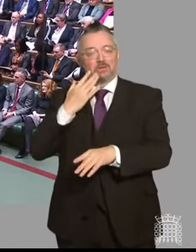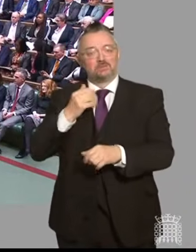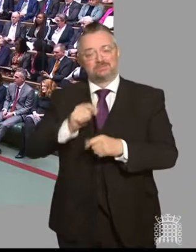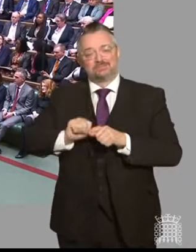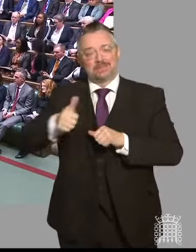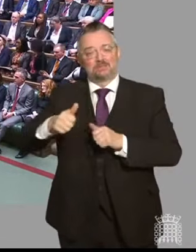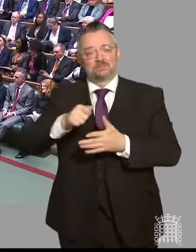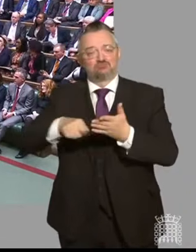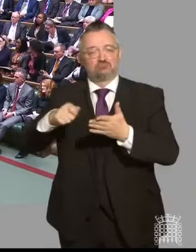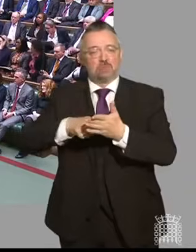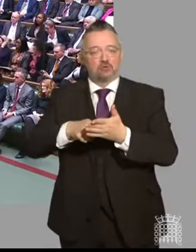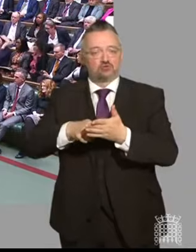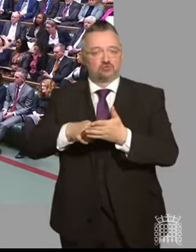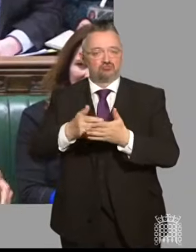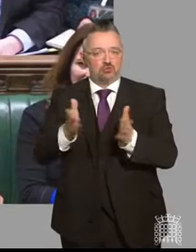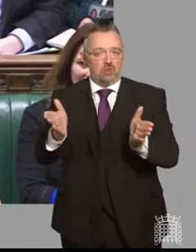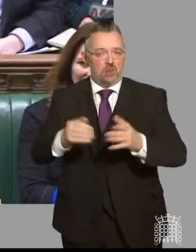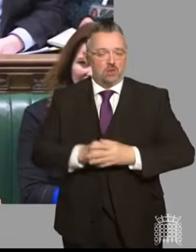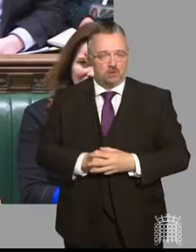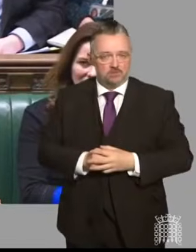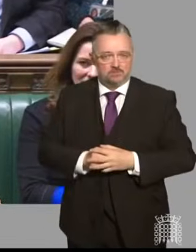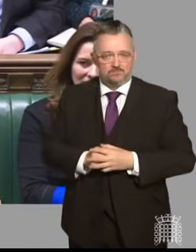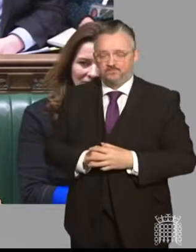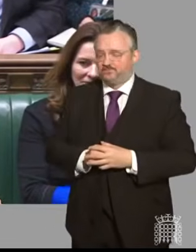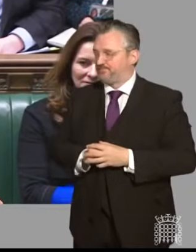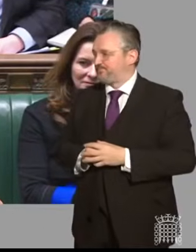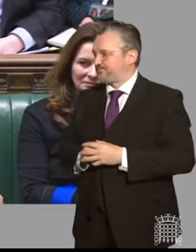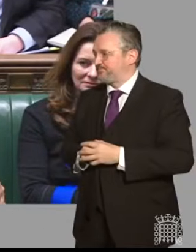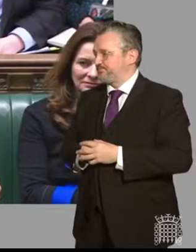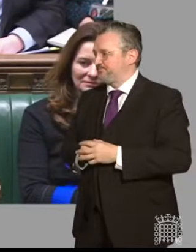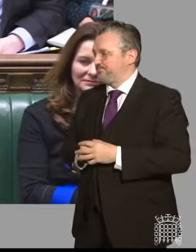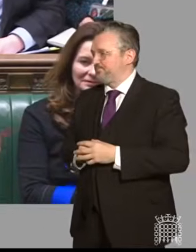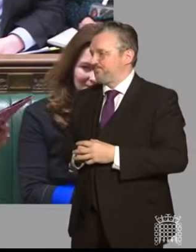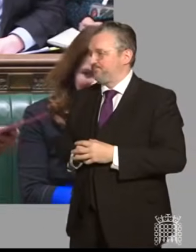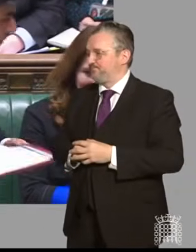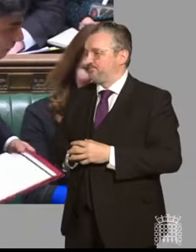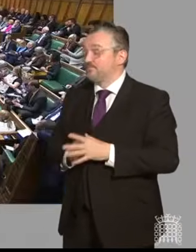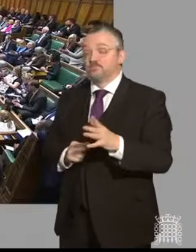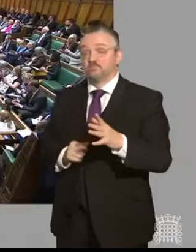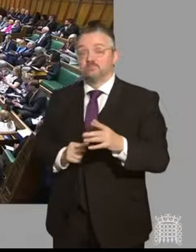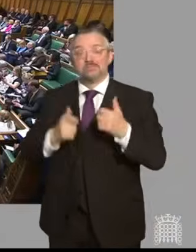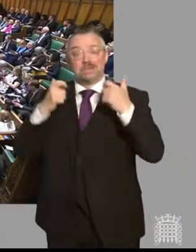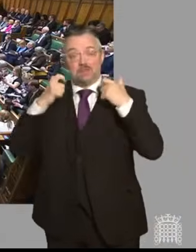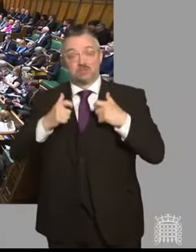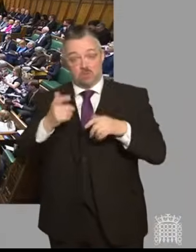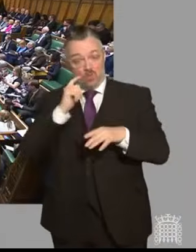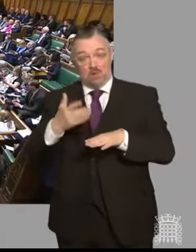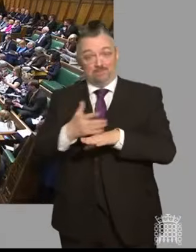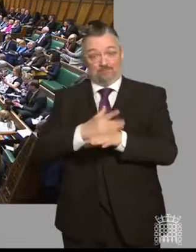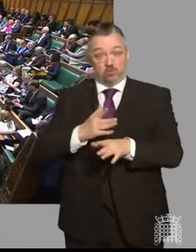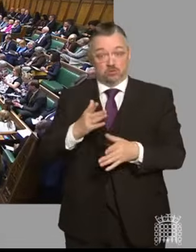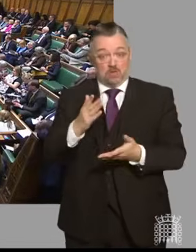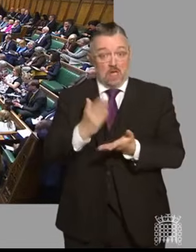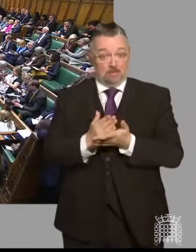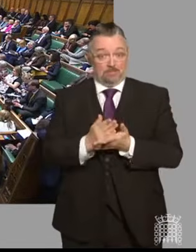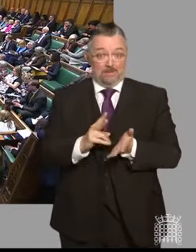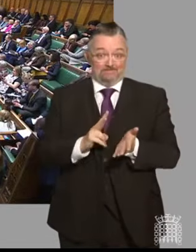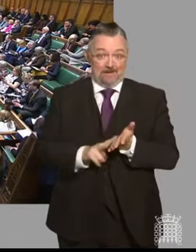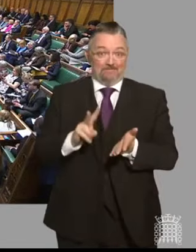Yes, the legislation will be brought forward before the House very, very soon, Mr. Speaker. Dr. Ben